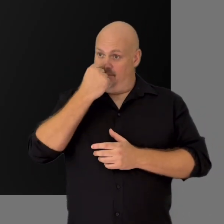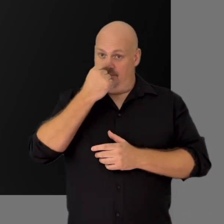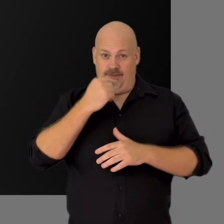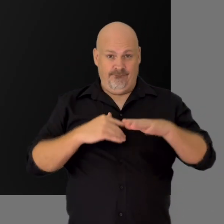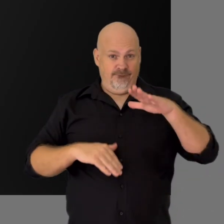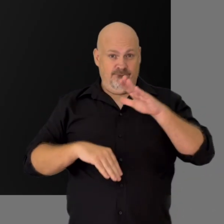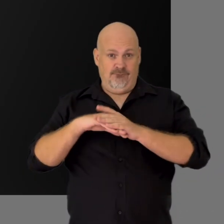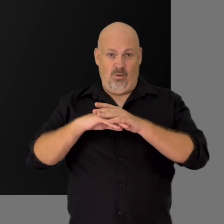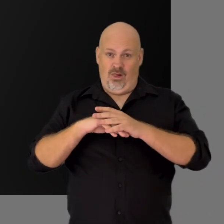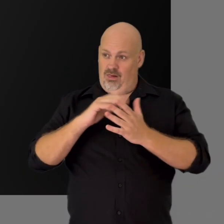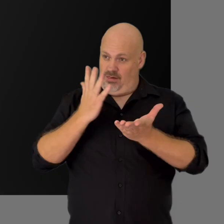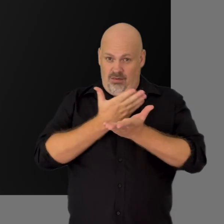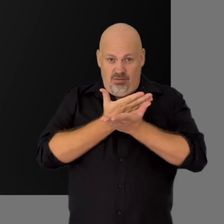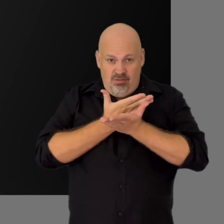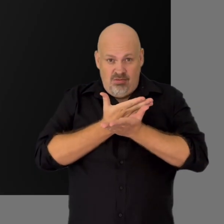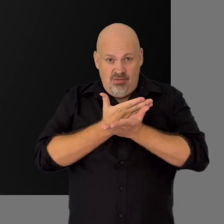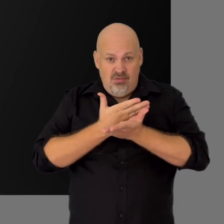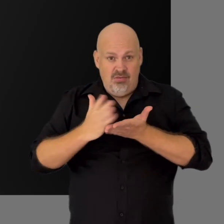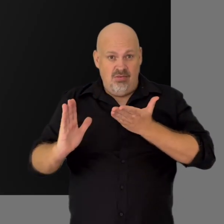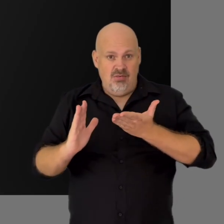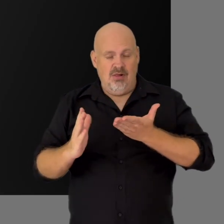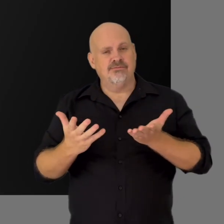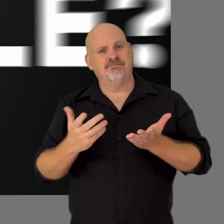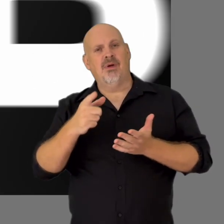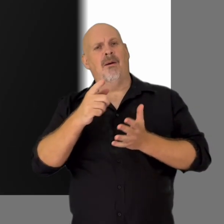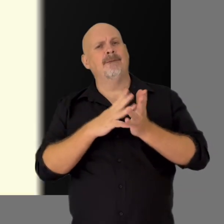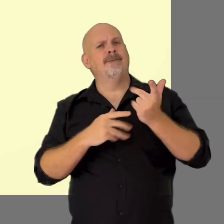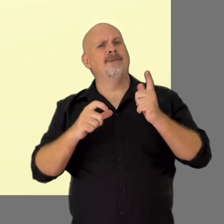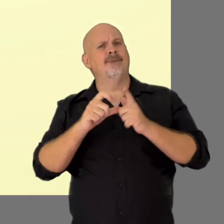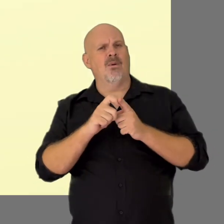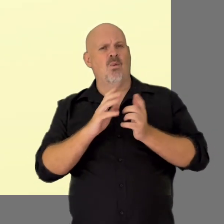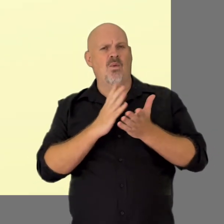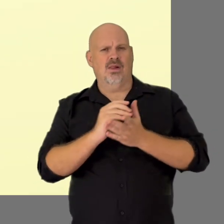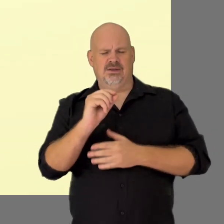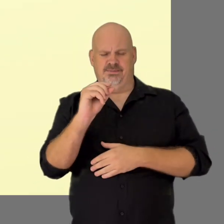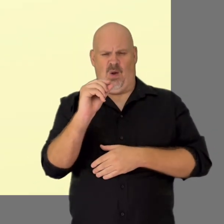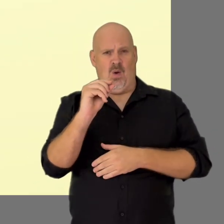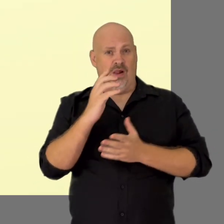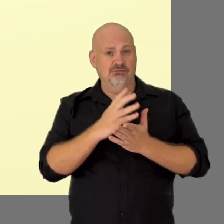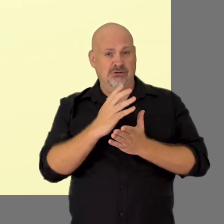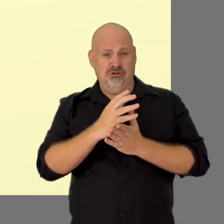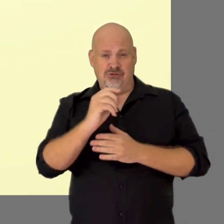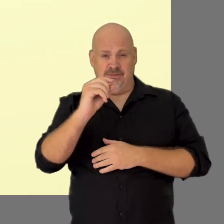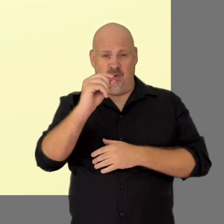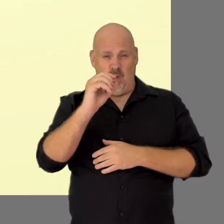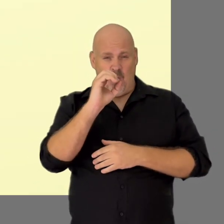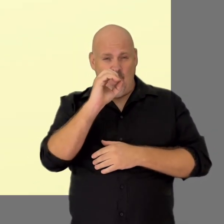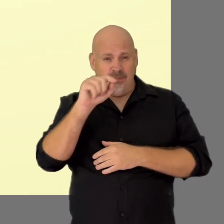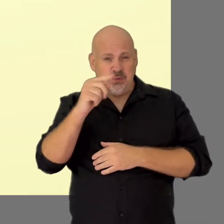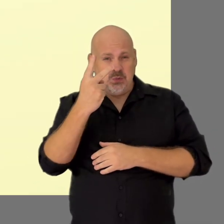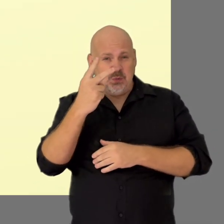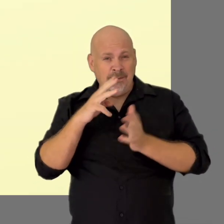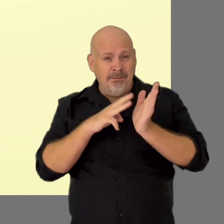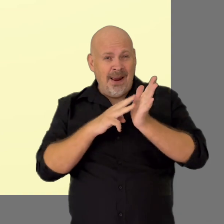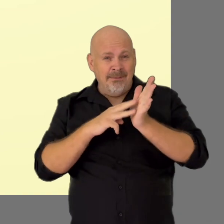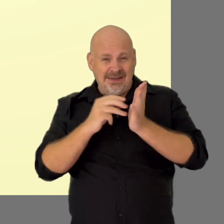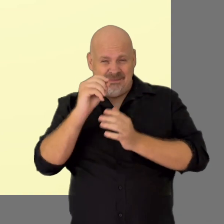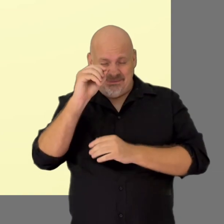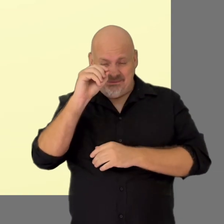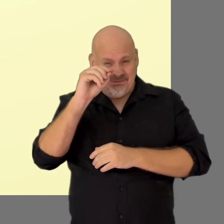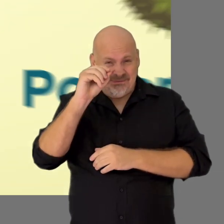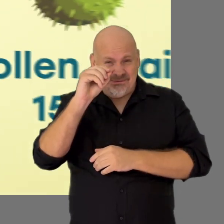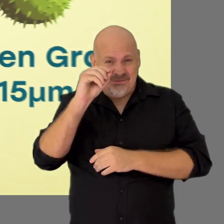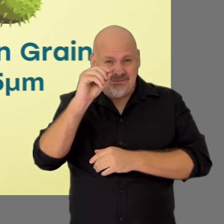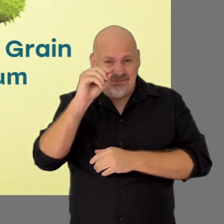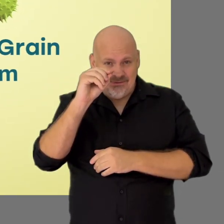to entirely get rid of mould indoors? Mould spores are small, really small. They can be as little as 1 or